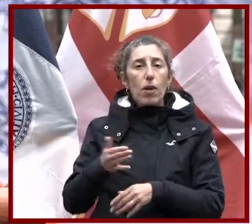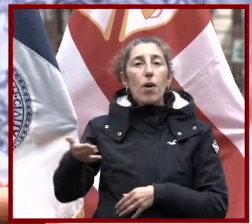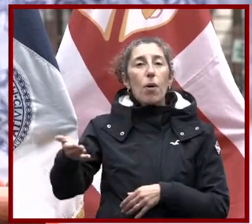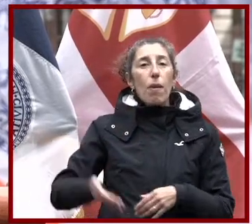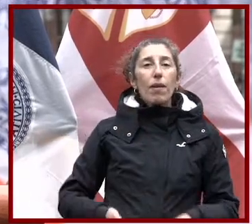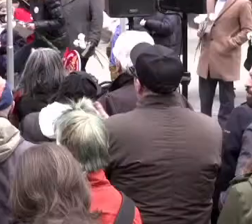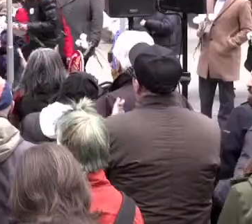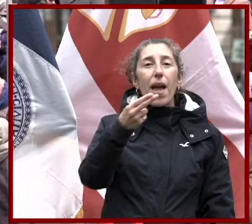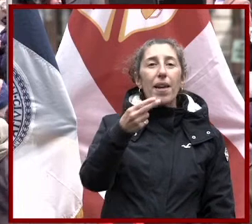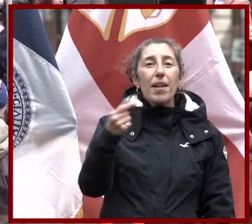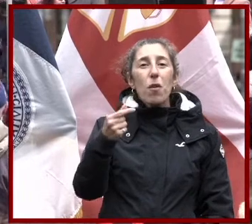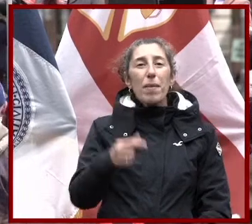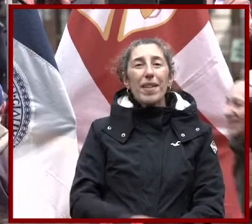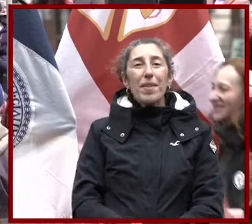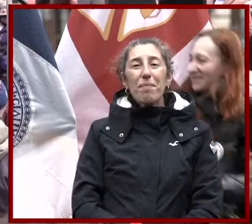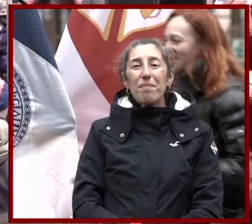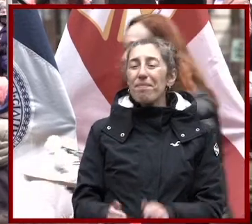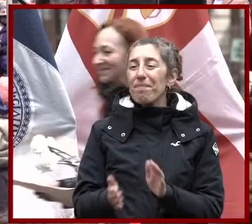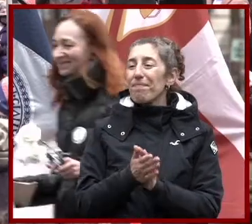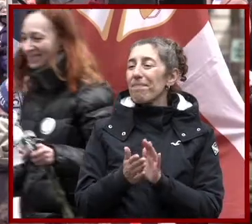Gurman.